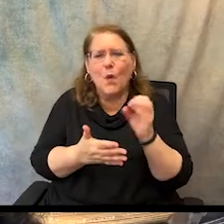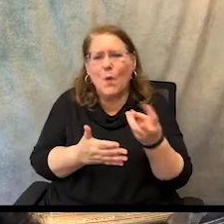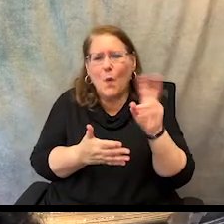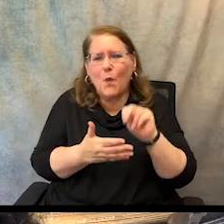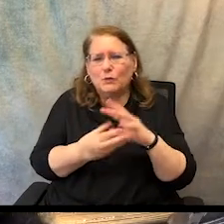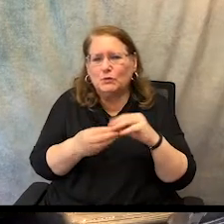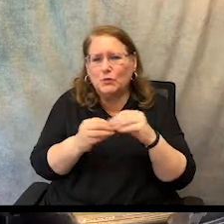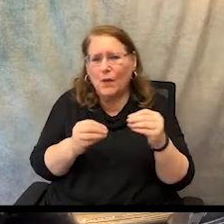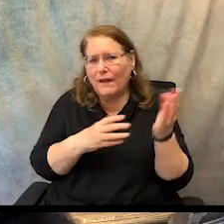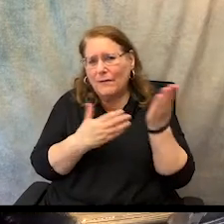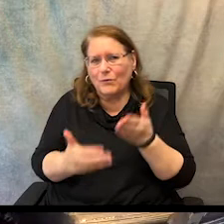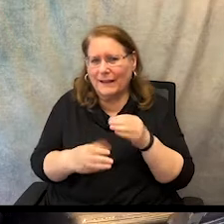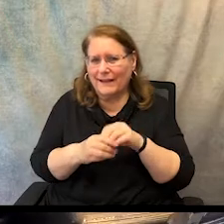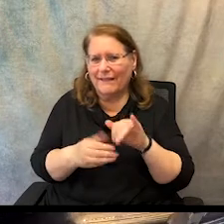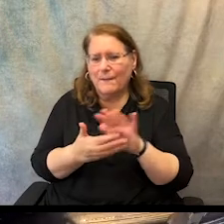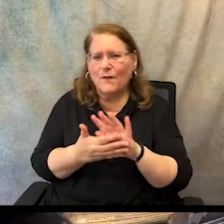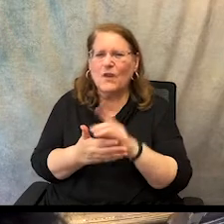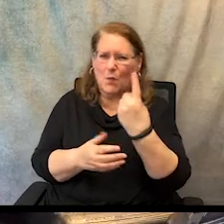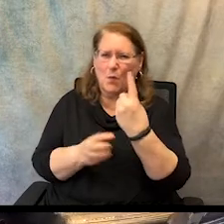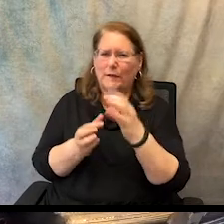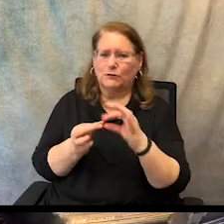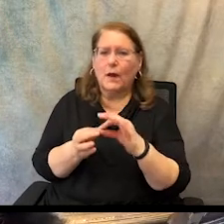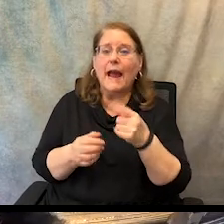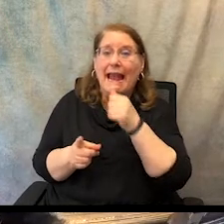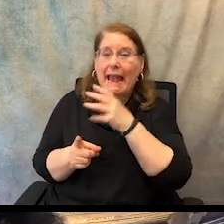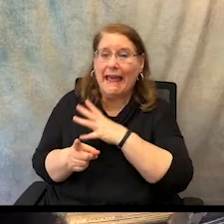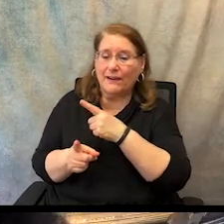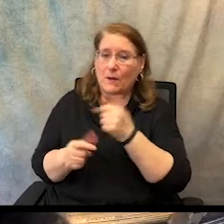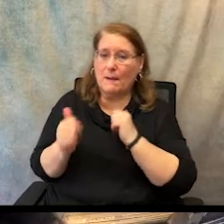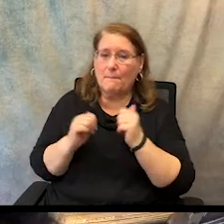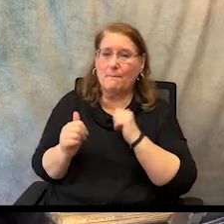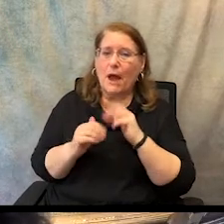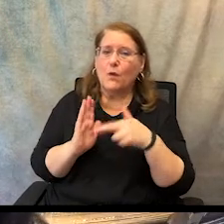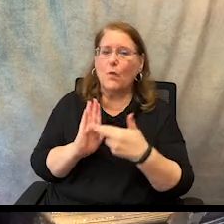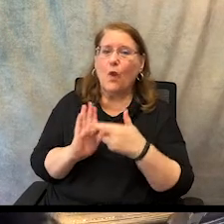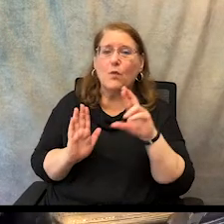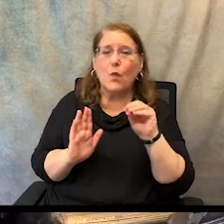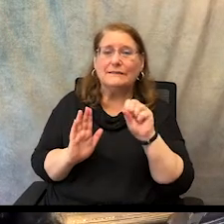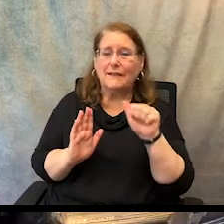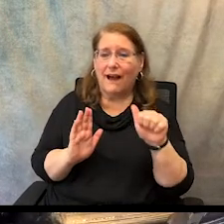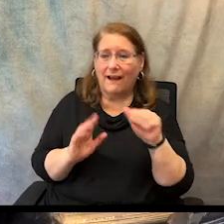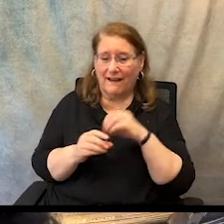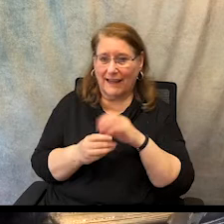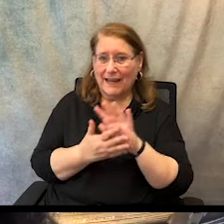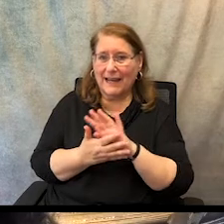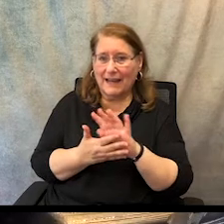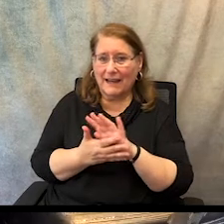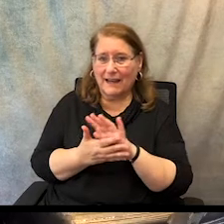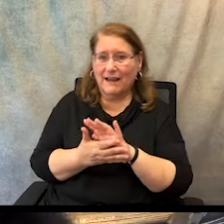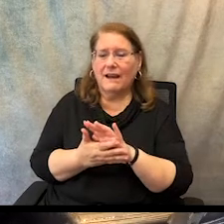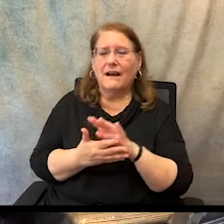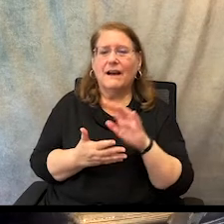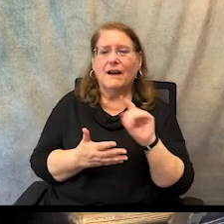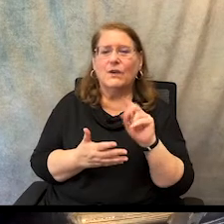own story in the movie. I will tell you a story of this movie. The lady who played the role of Rosa in the movie, okay,